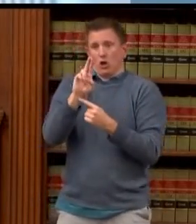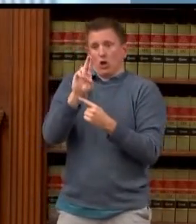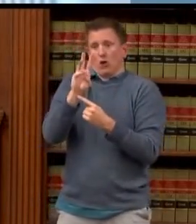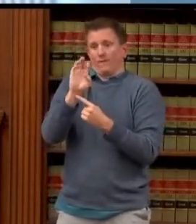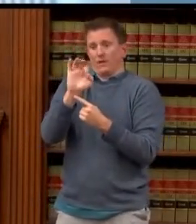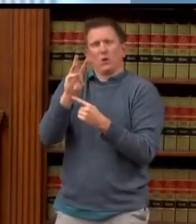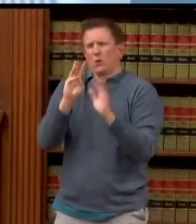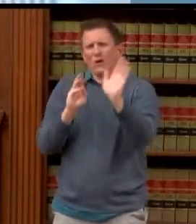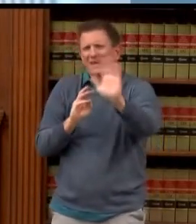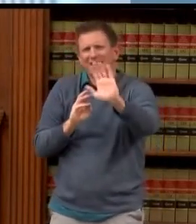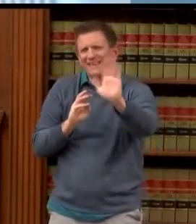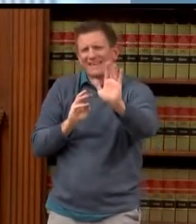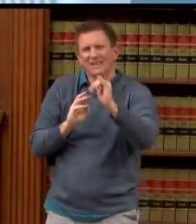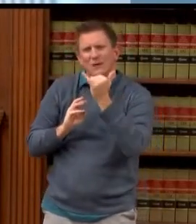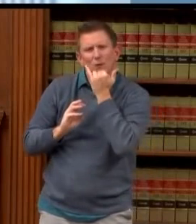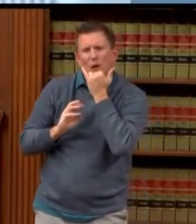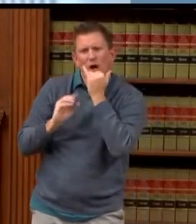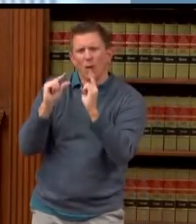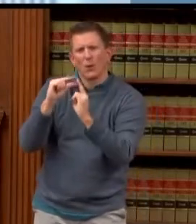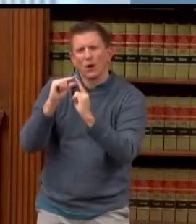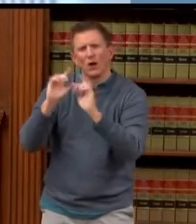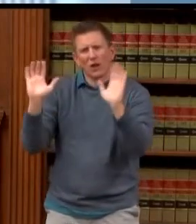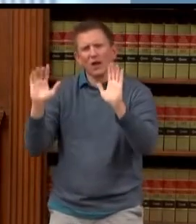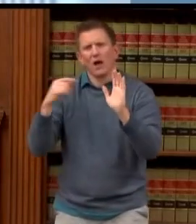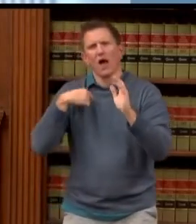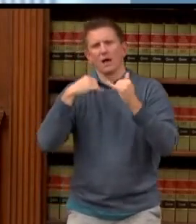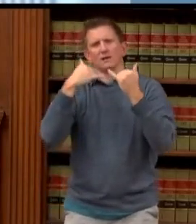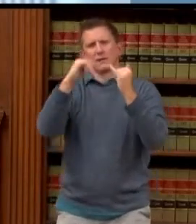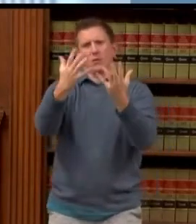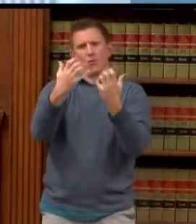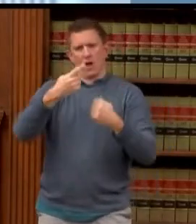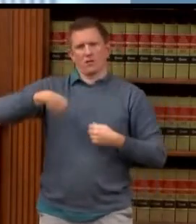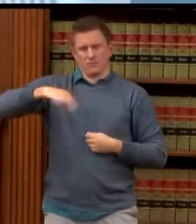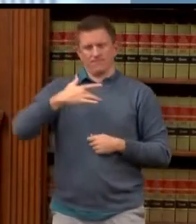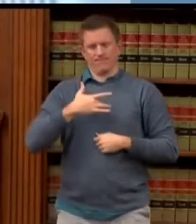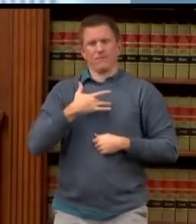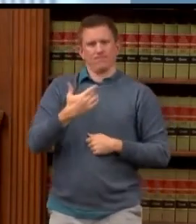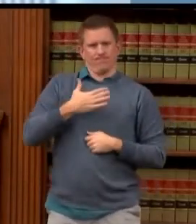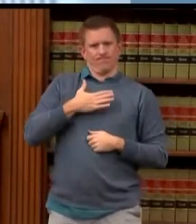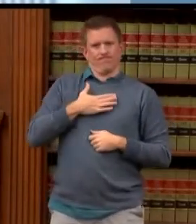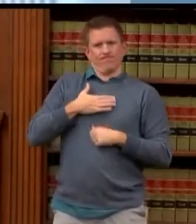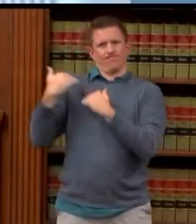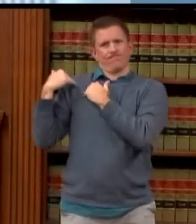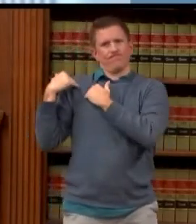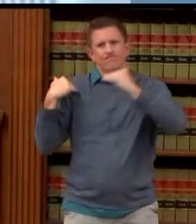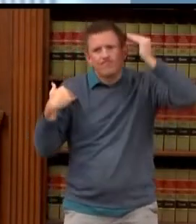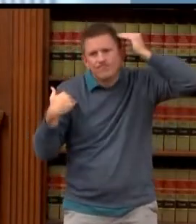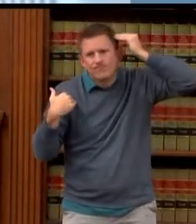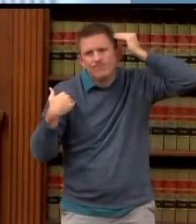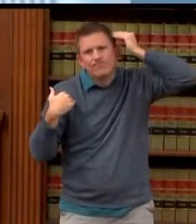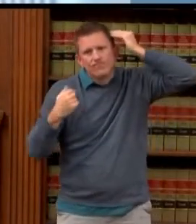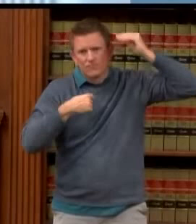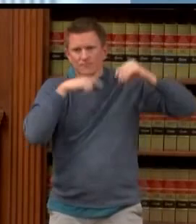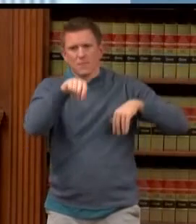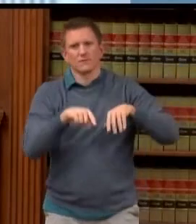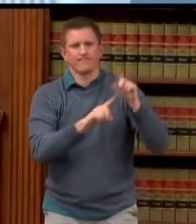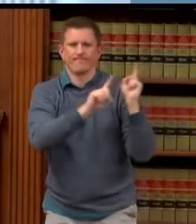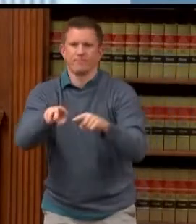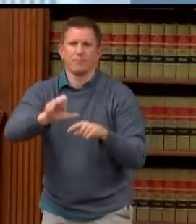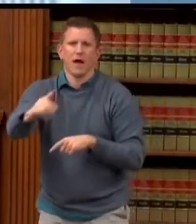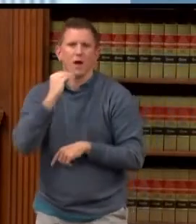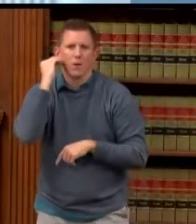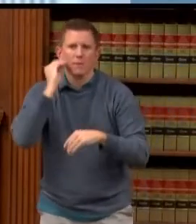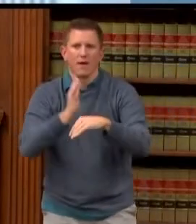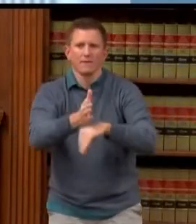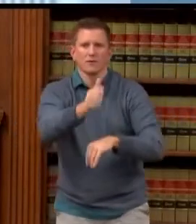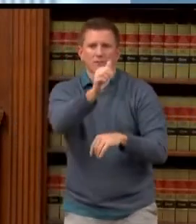responsibility, urging folks to be home by 10 to help us all do what's necessary to get on top of this, the spread that we are seeing, particularly